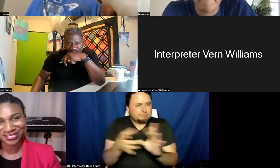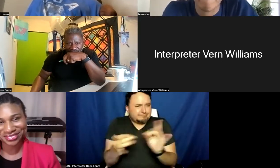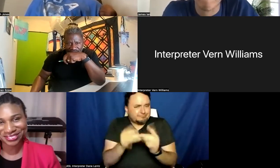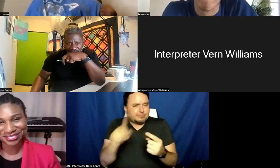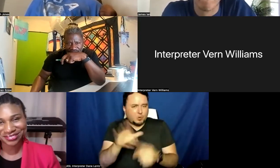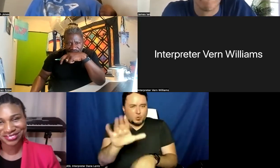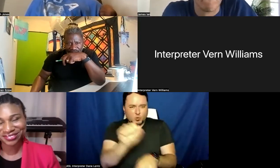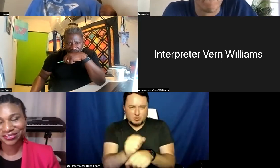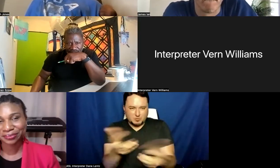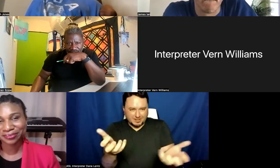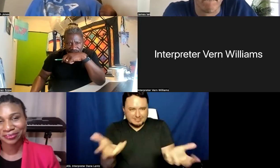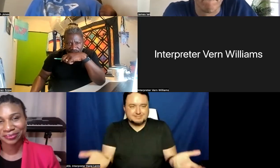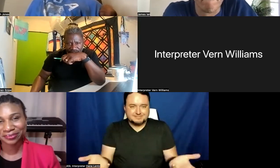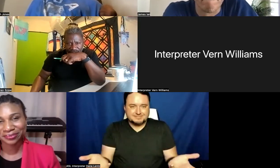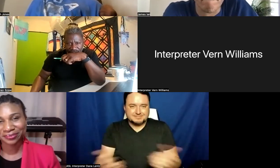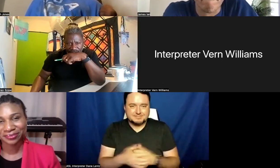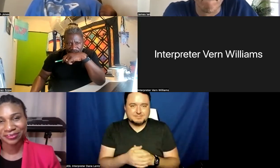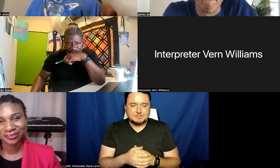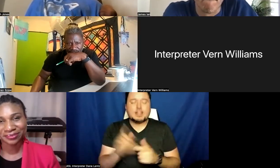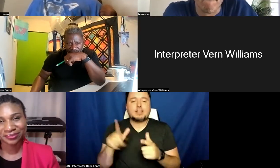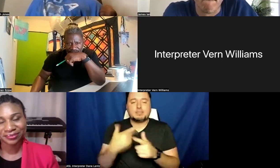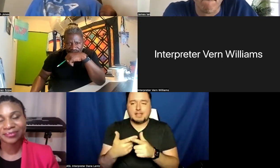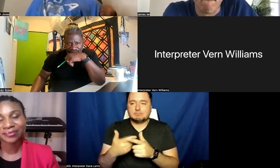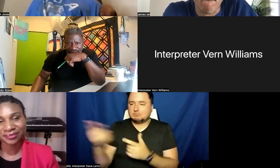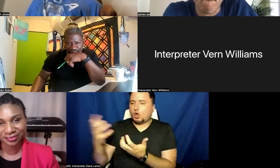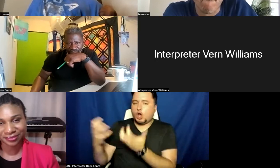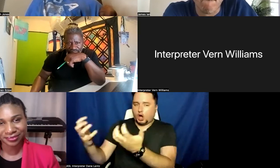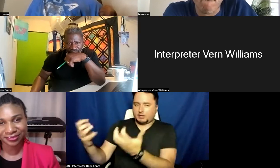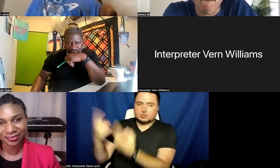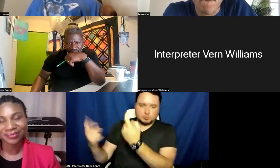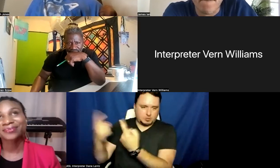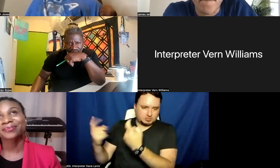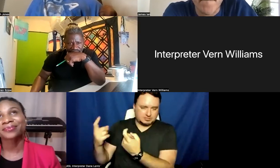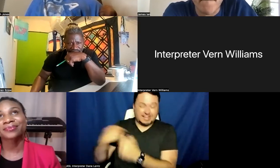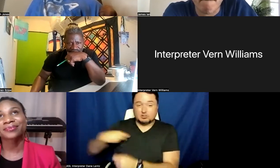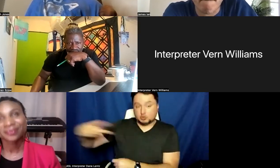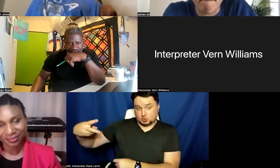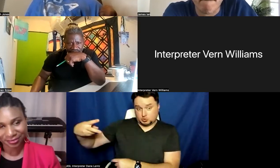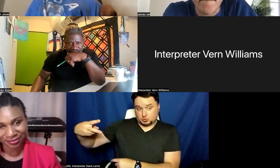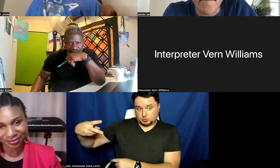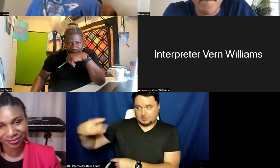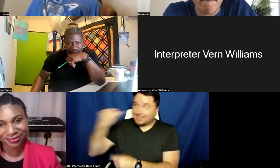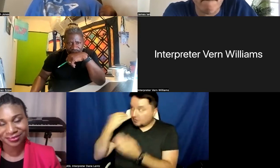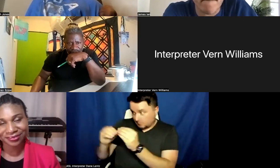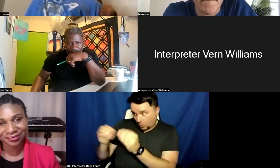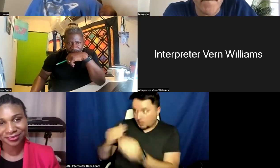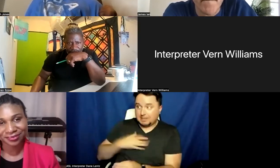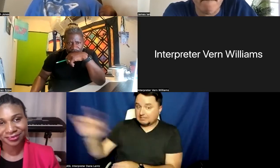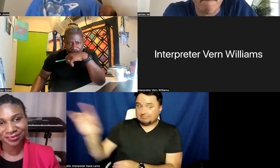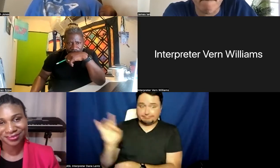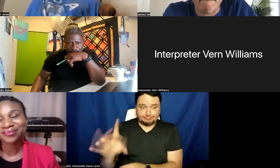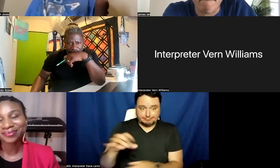work. And then we'll take some audience questions. We have 2 in queue, but if you have more, please put them in the